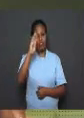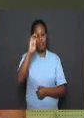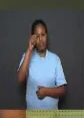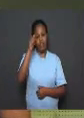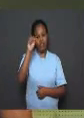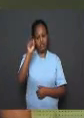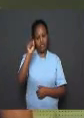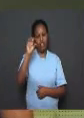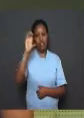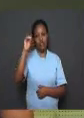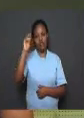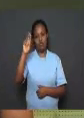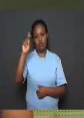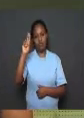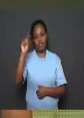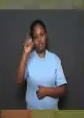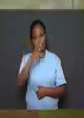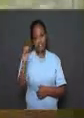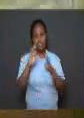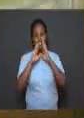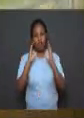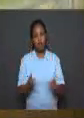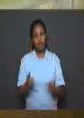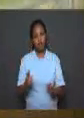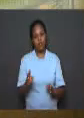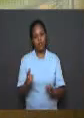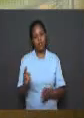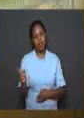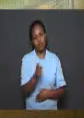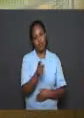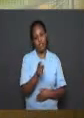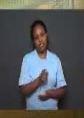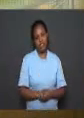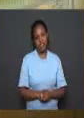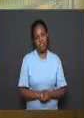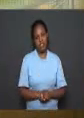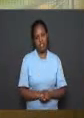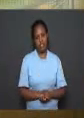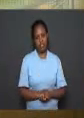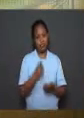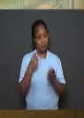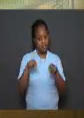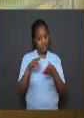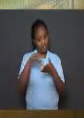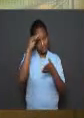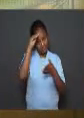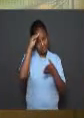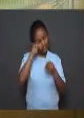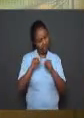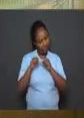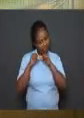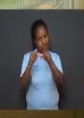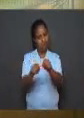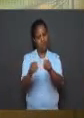and Presumption of Innocence. In this lesson, we will continue to learn